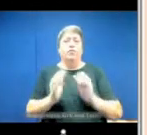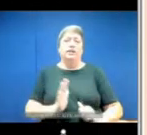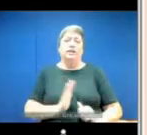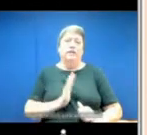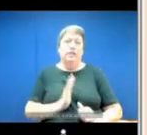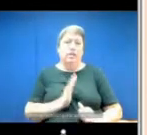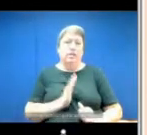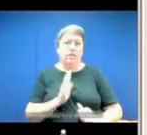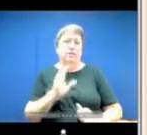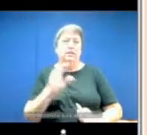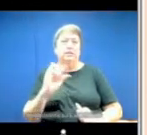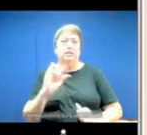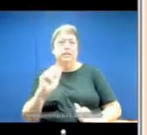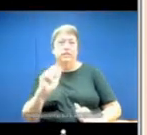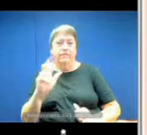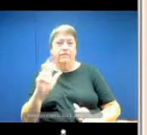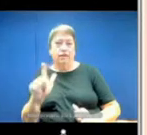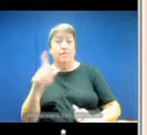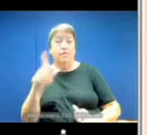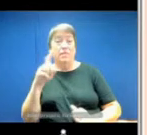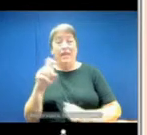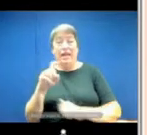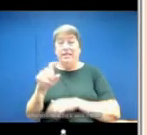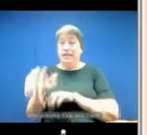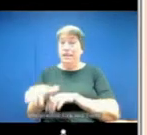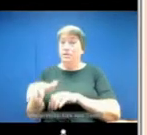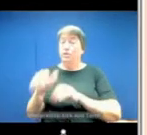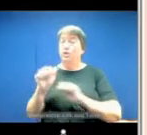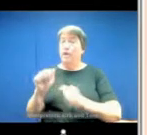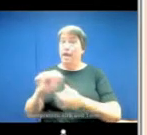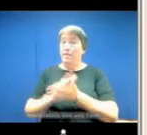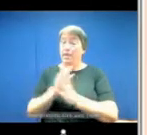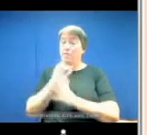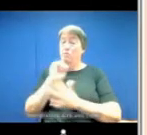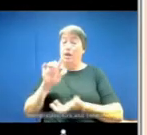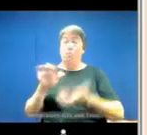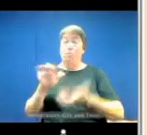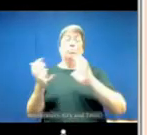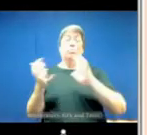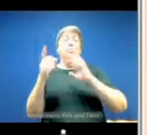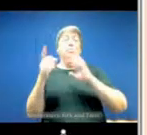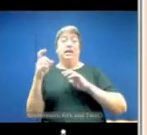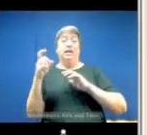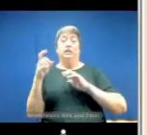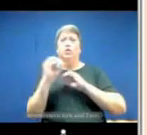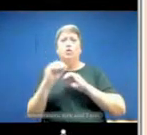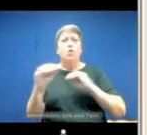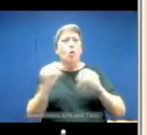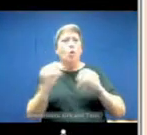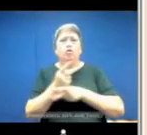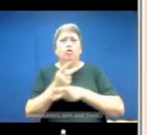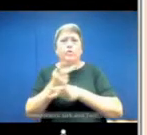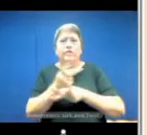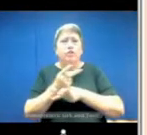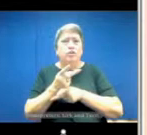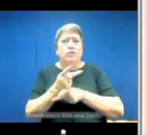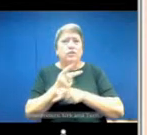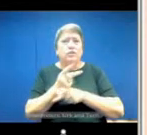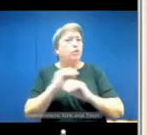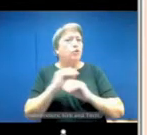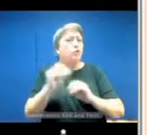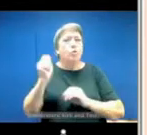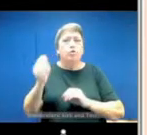because depositions can be quite unruly because they are unsupervised, meaning there is no judge